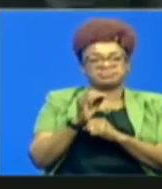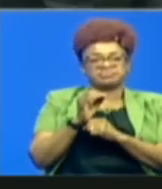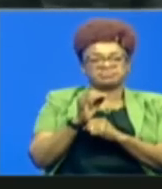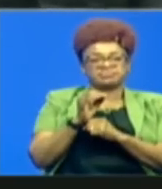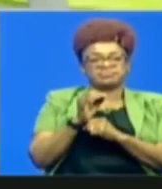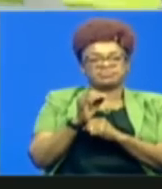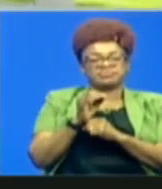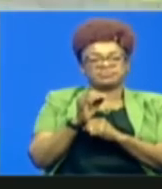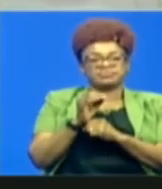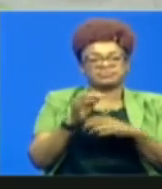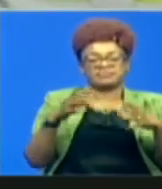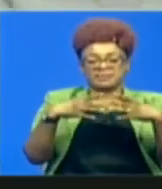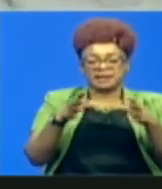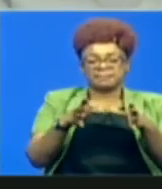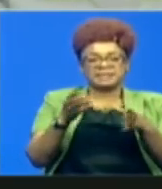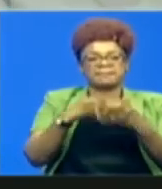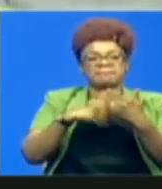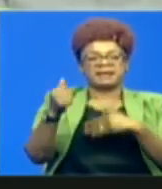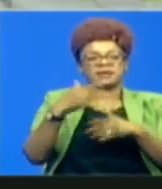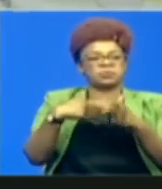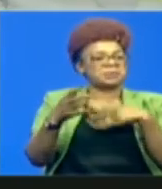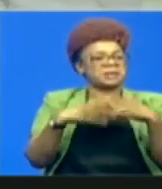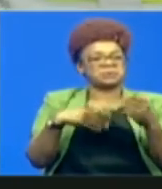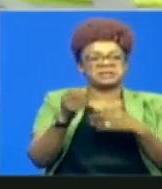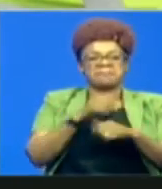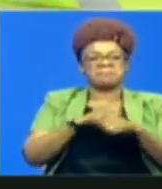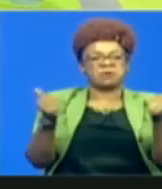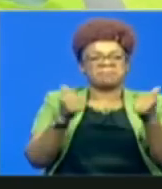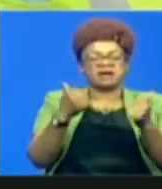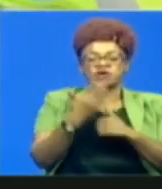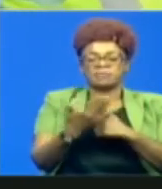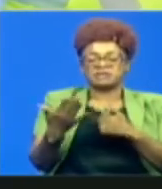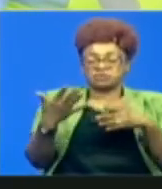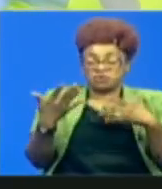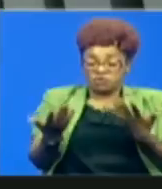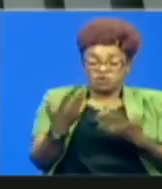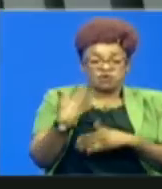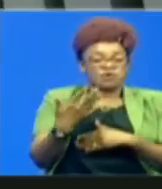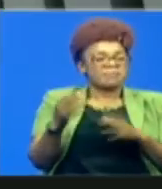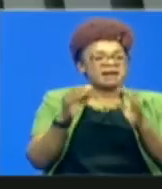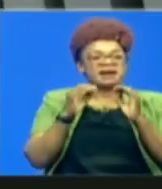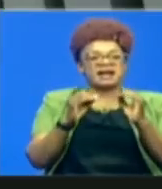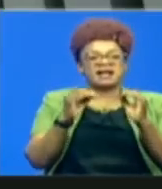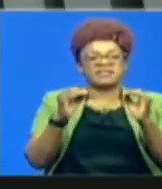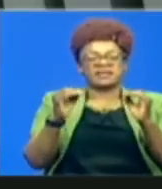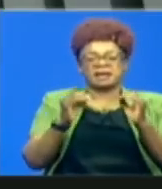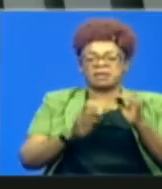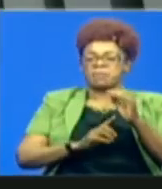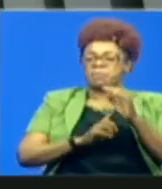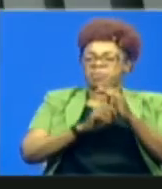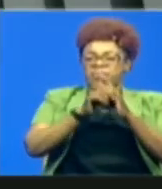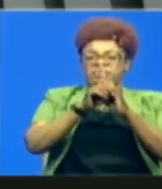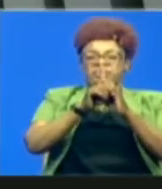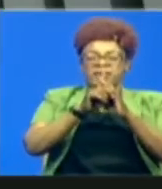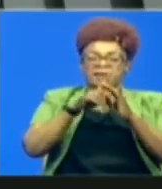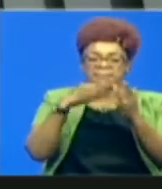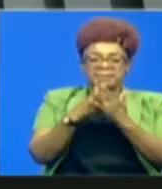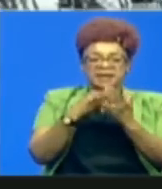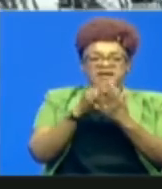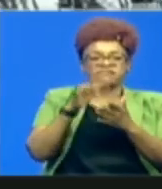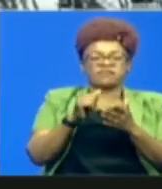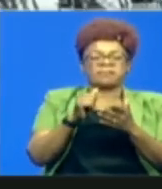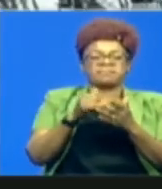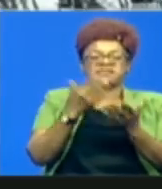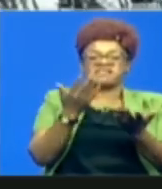Companies paid without proper documentation or no documentation at all, inflated figures resulting from engineered